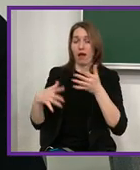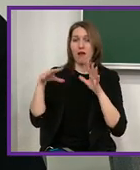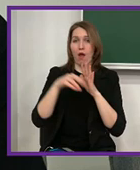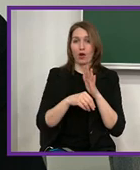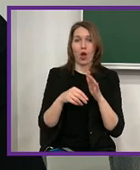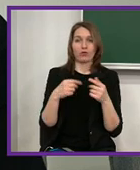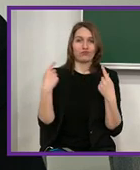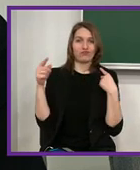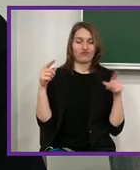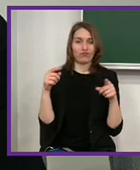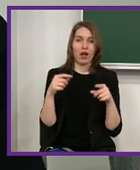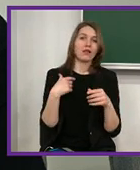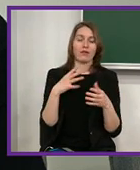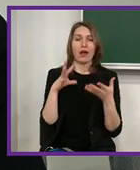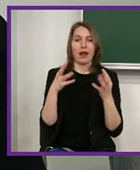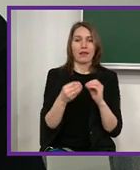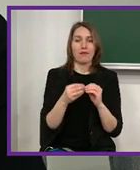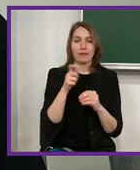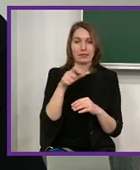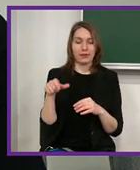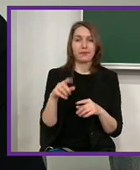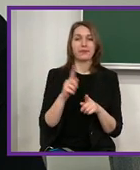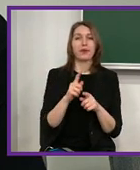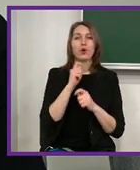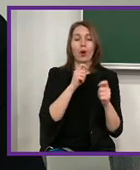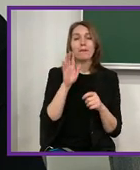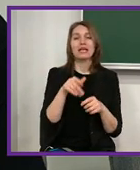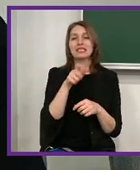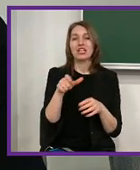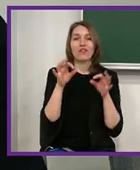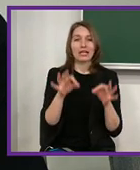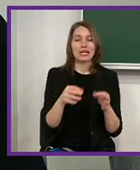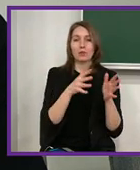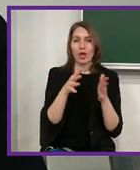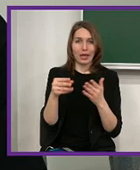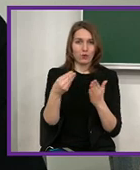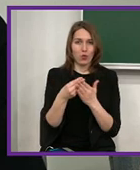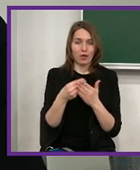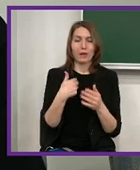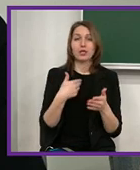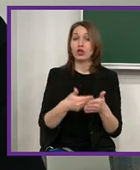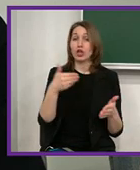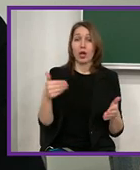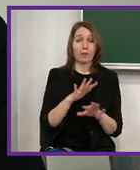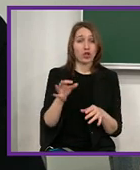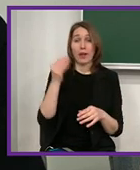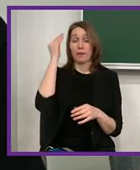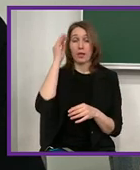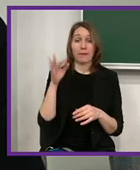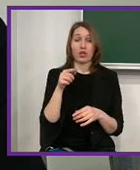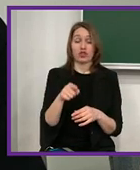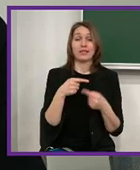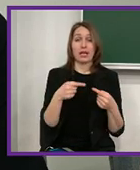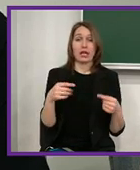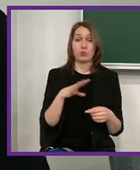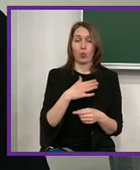impact assessment. One thing I didn't mention, which was very valuable to us, and why I would really recommend doing these types of